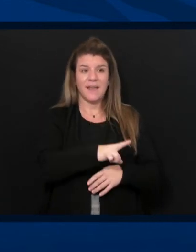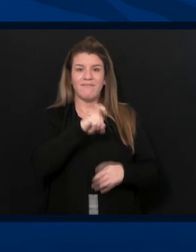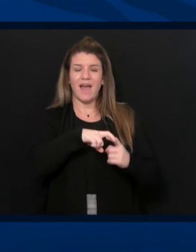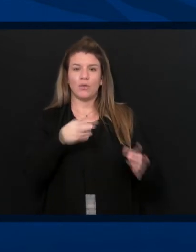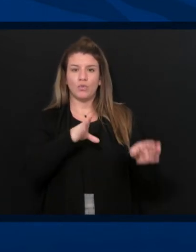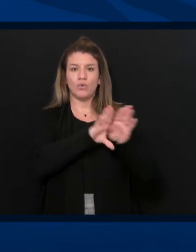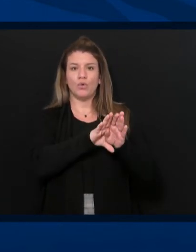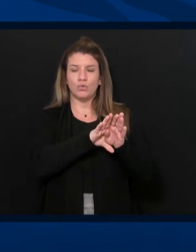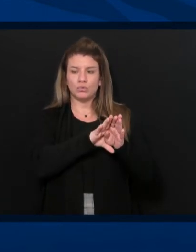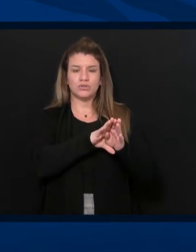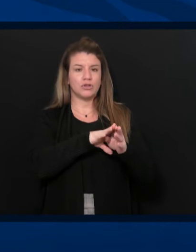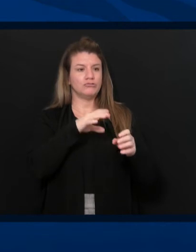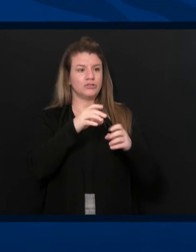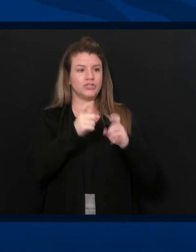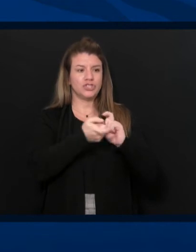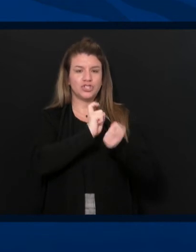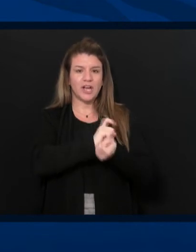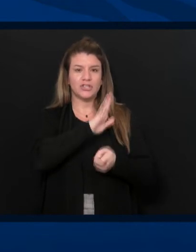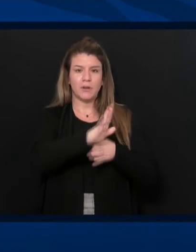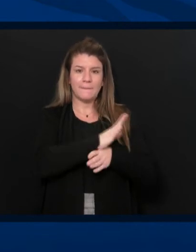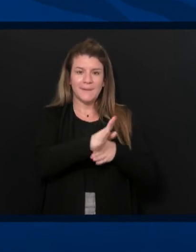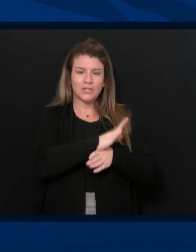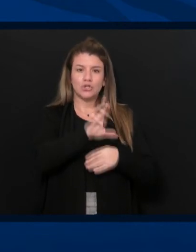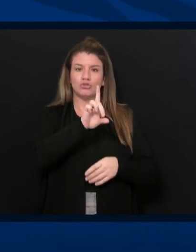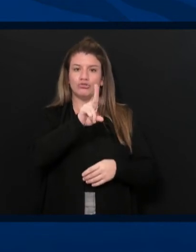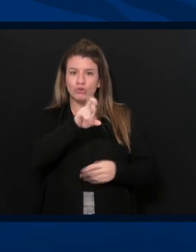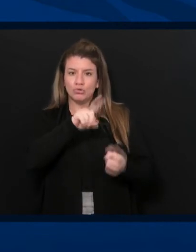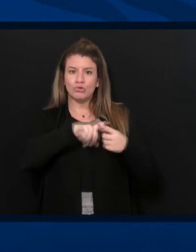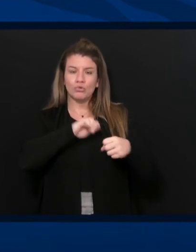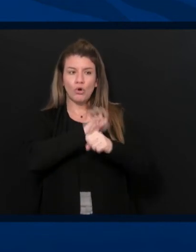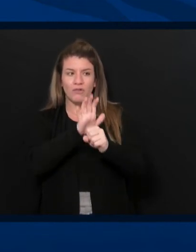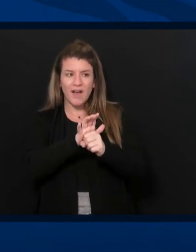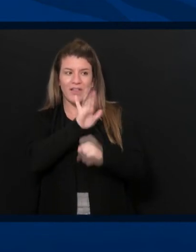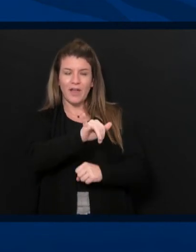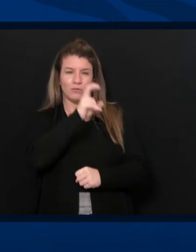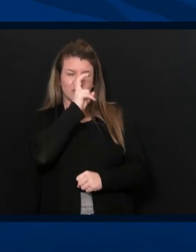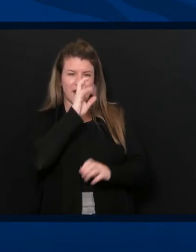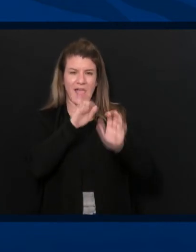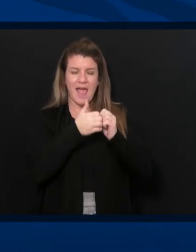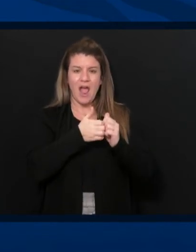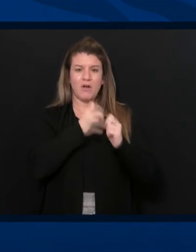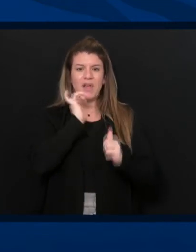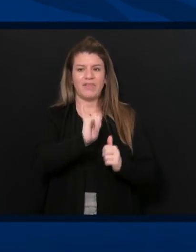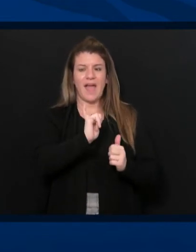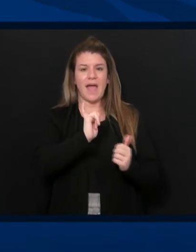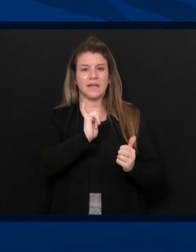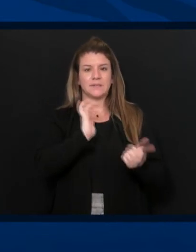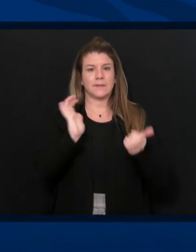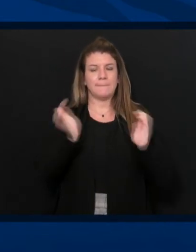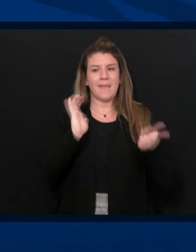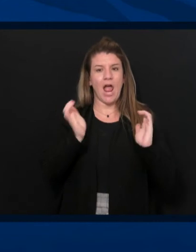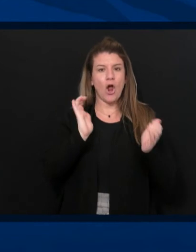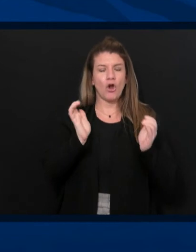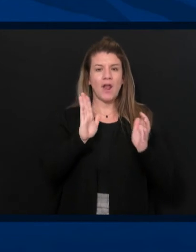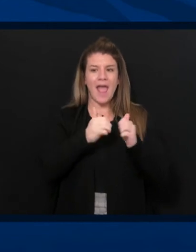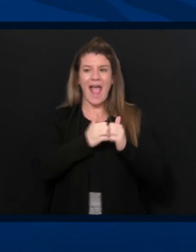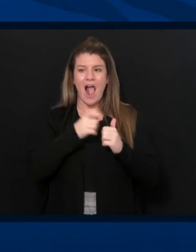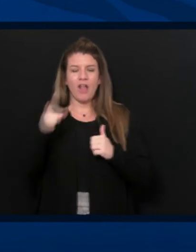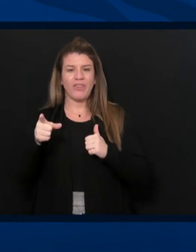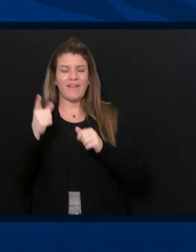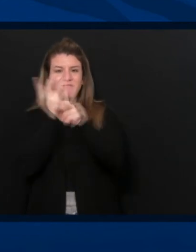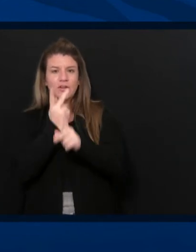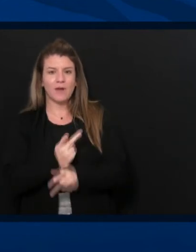greatly constrain their business due to the necessary pandemic restrictions. How is it fair to them that the Greenbrier seems to get off easier than, for